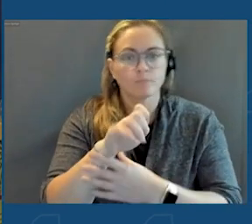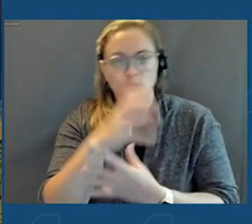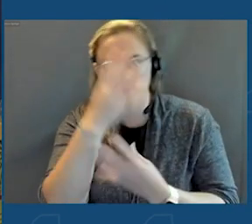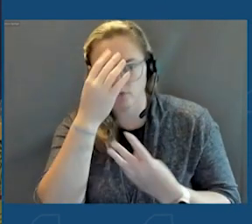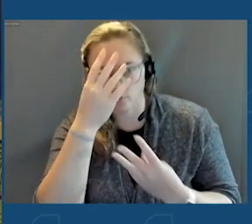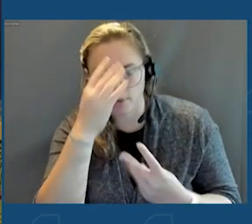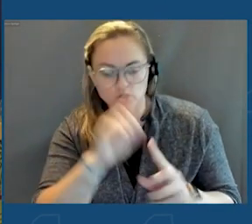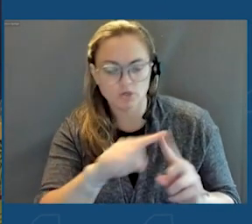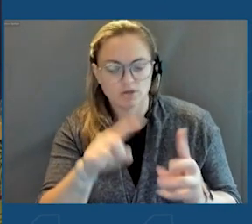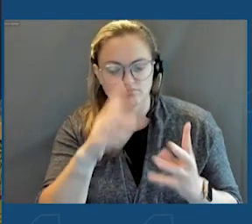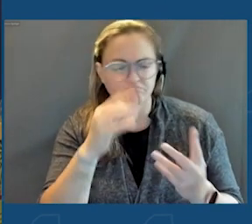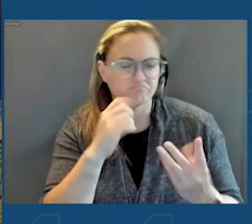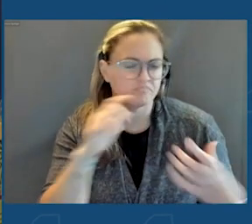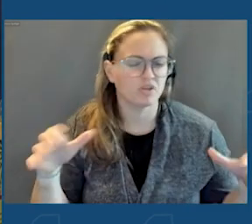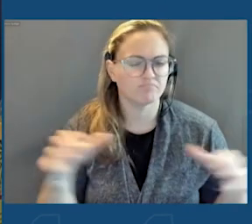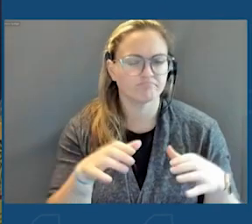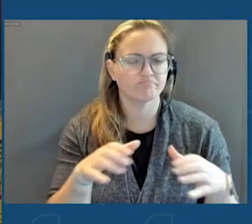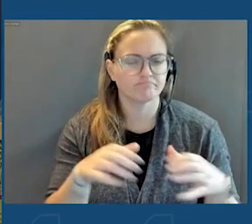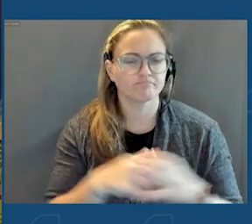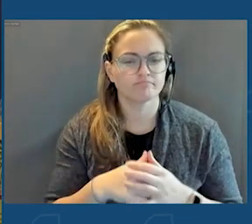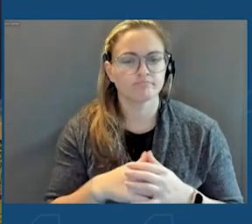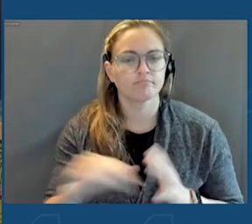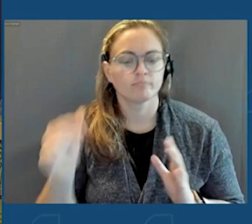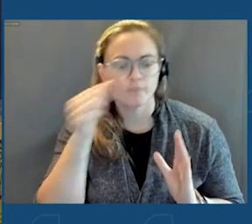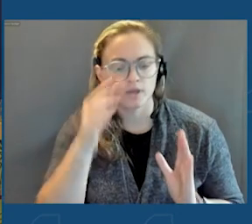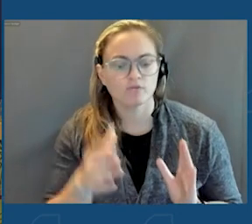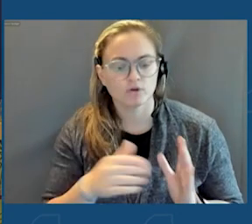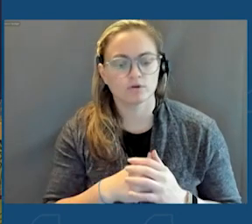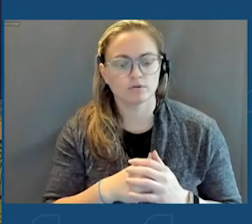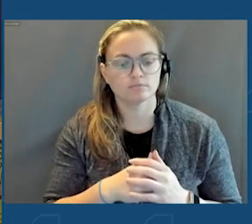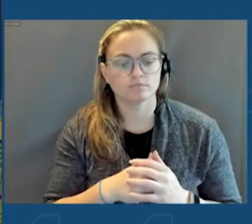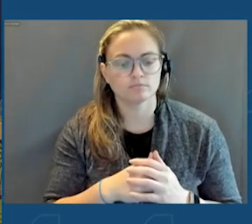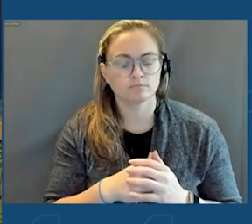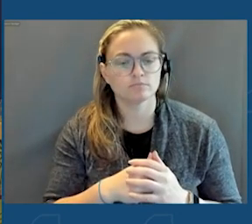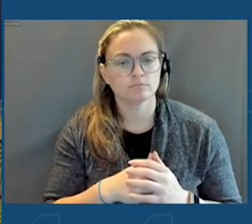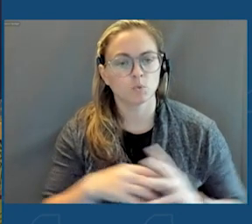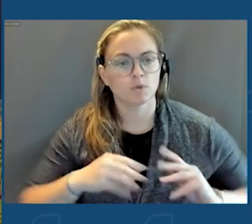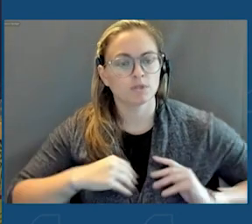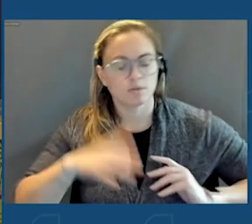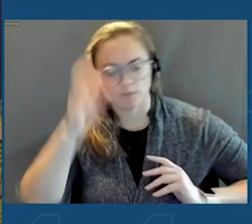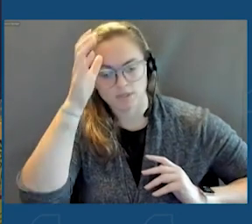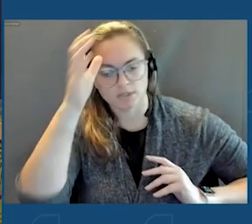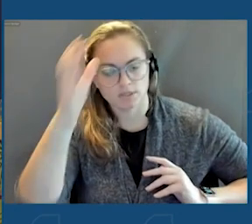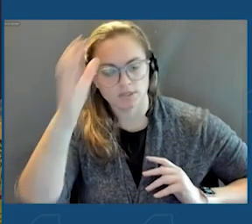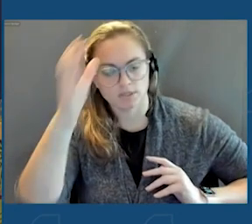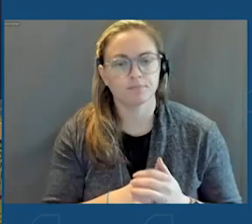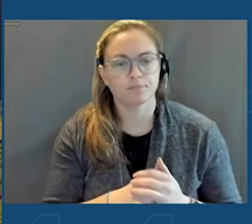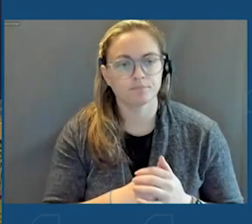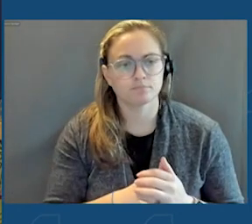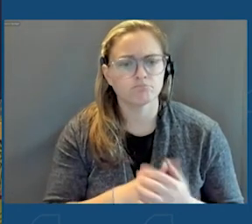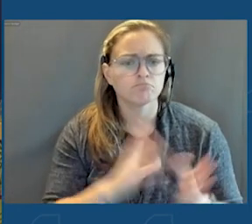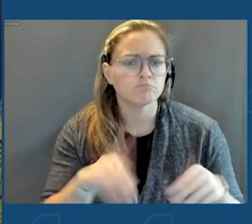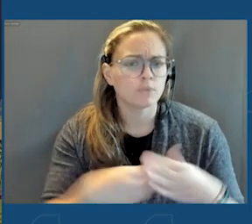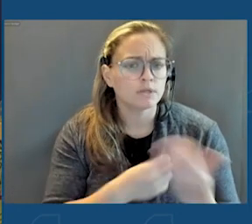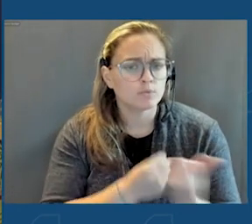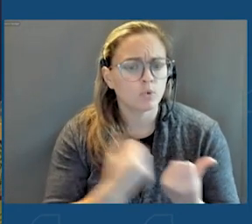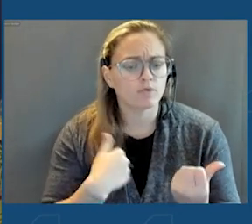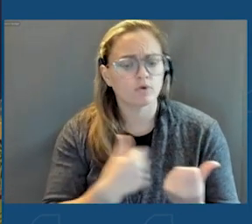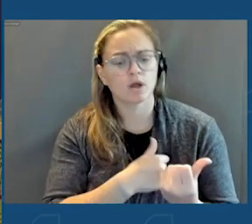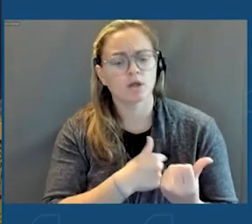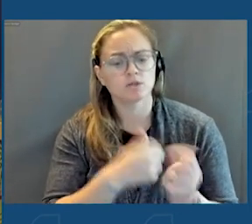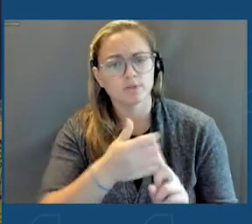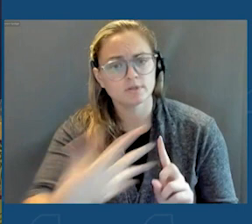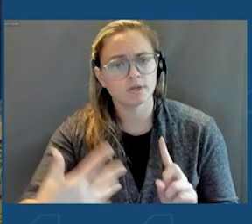and bringing the units together. The governor embraced this concept and has provided support for us for it to be expanded throughout the